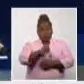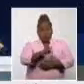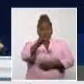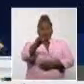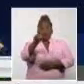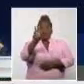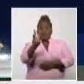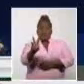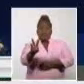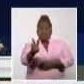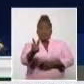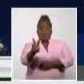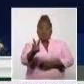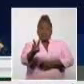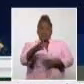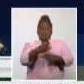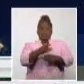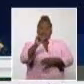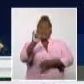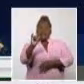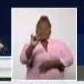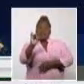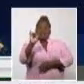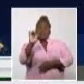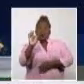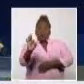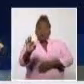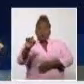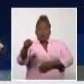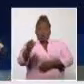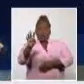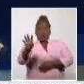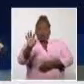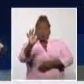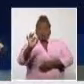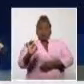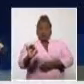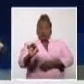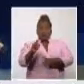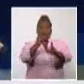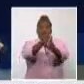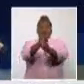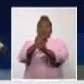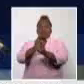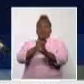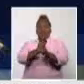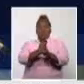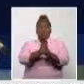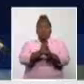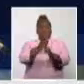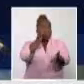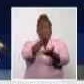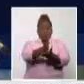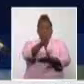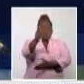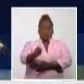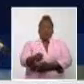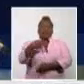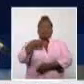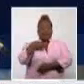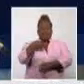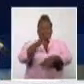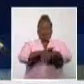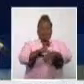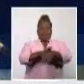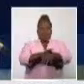1,433, that is 85.9% of the cases that have been diagnosed, have been related to a person